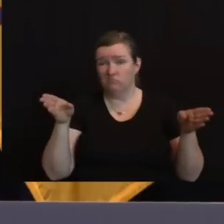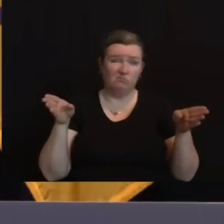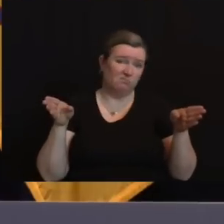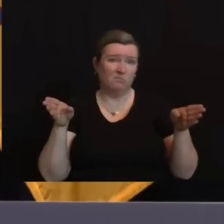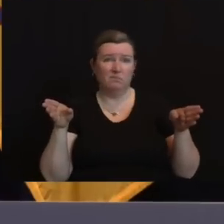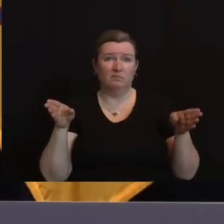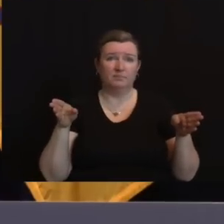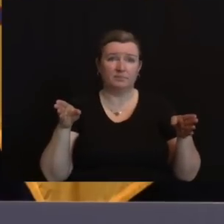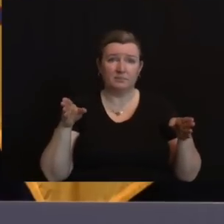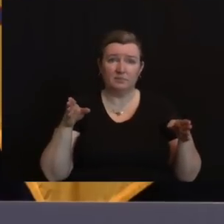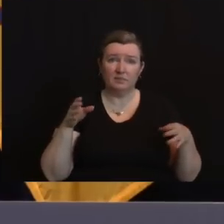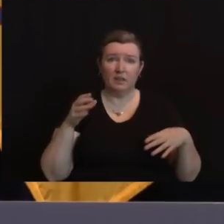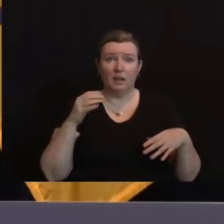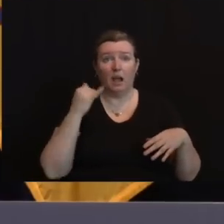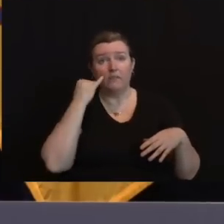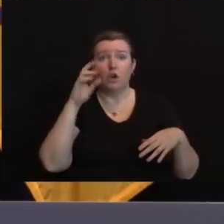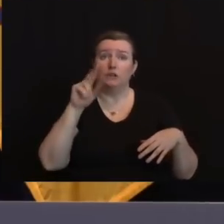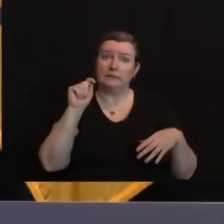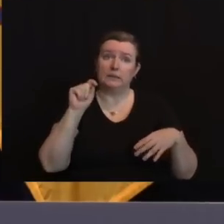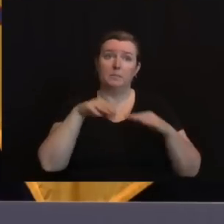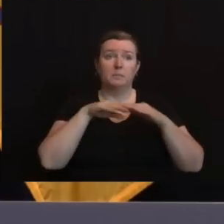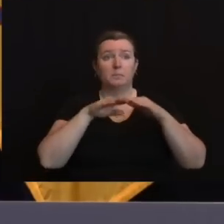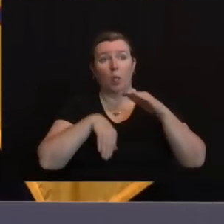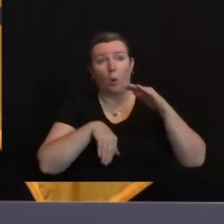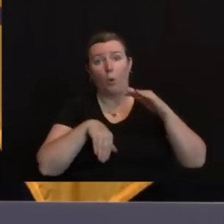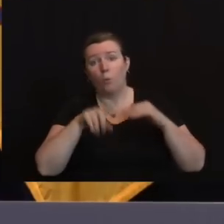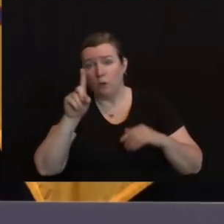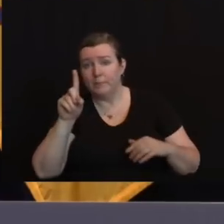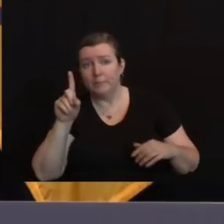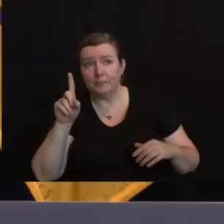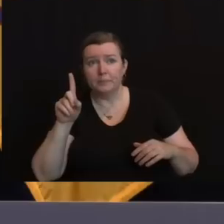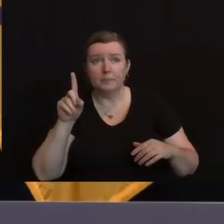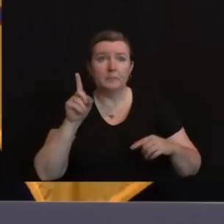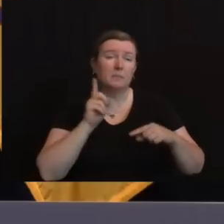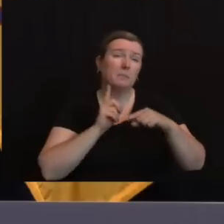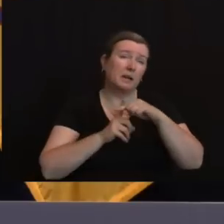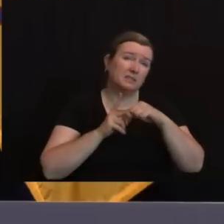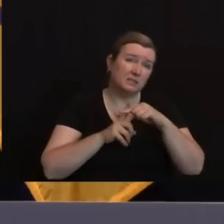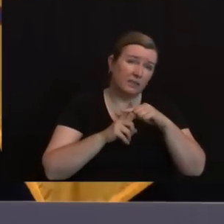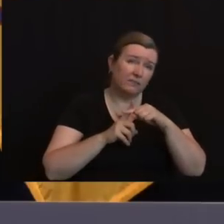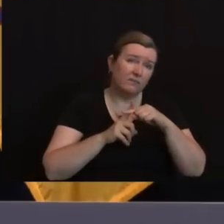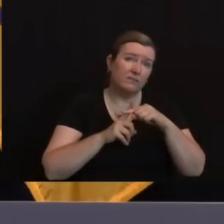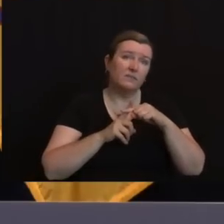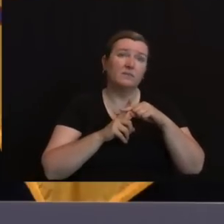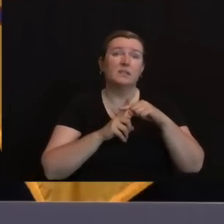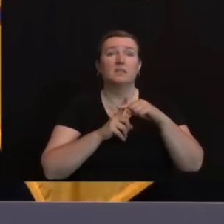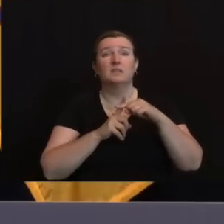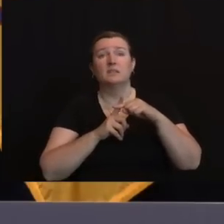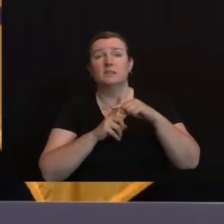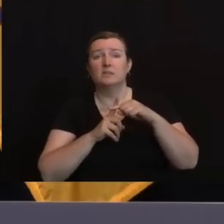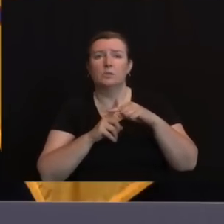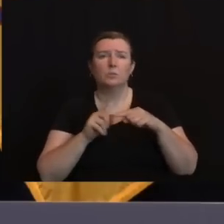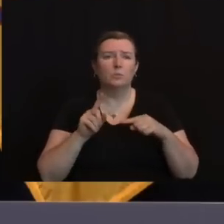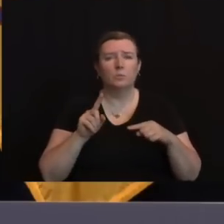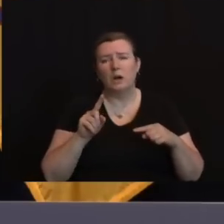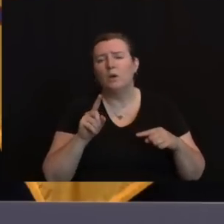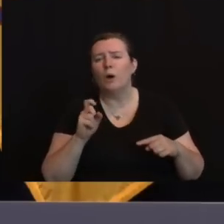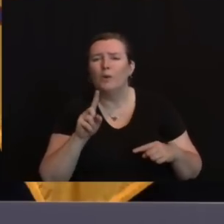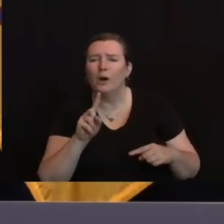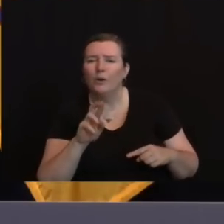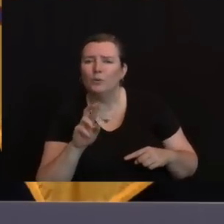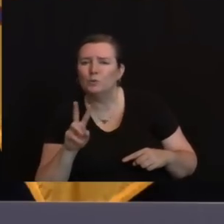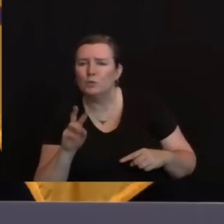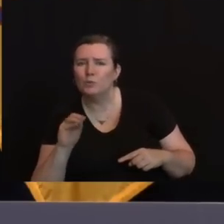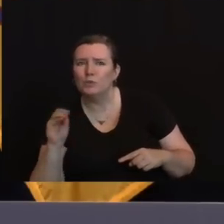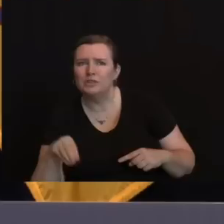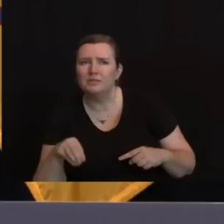under 1, Judy, if our spot positivity stays in a low single digit, if we get the dozens of new hospitalizations as